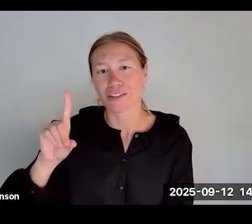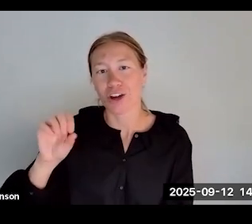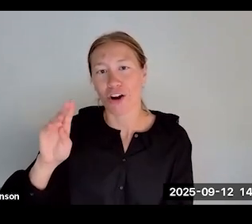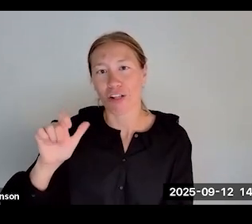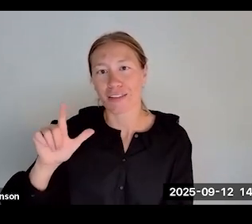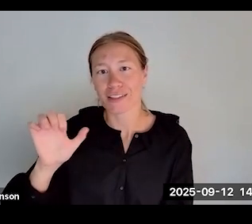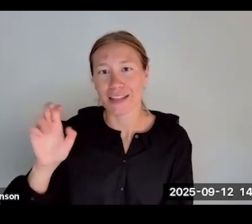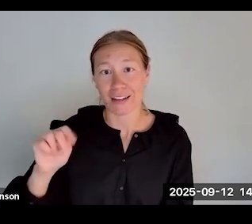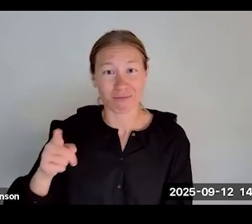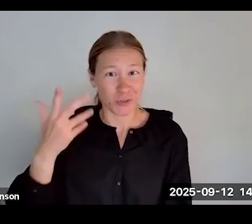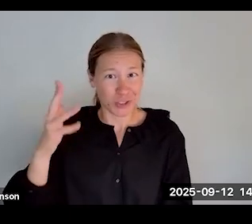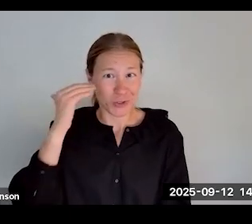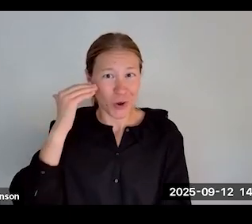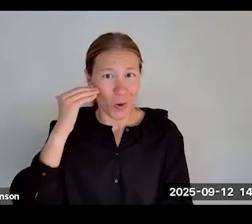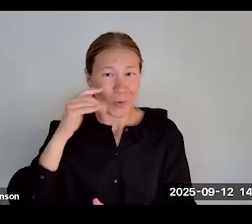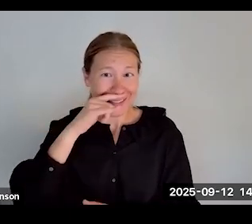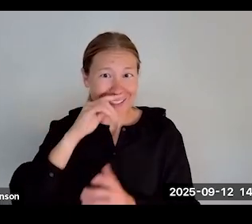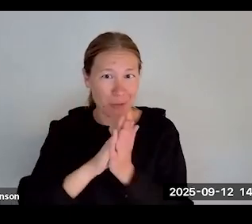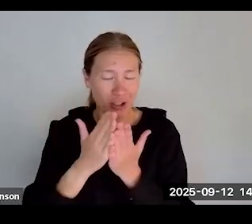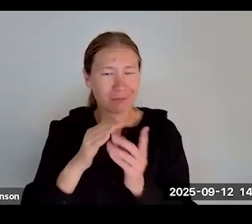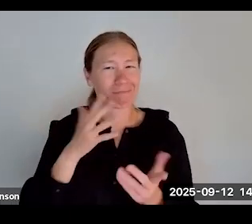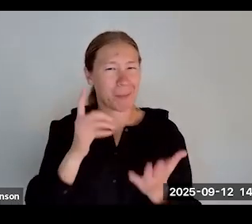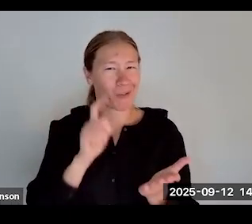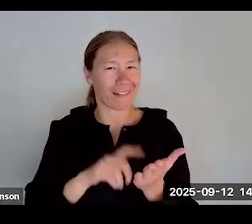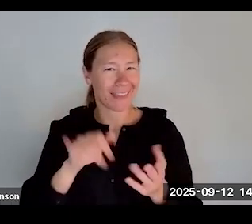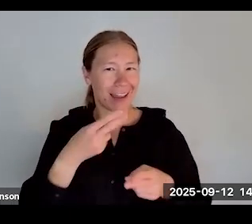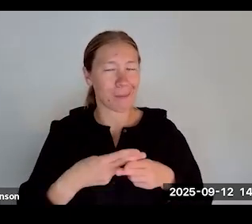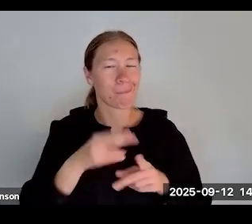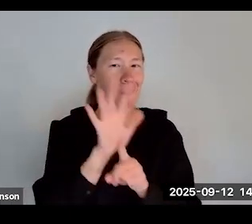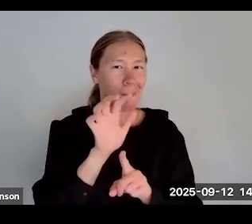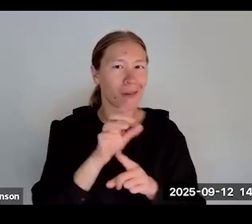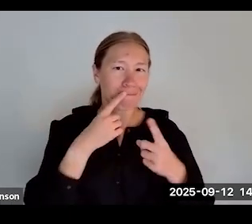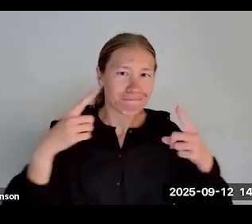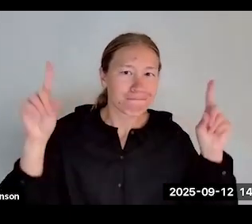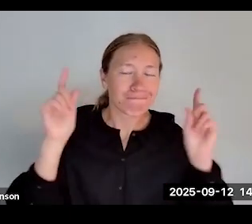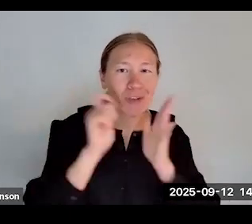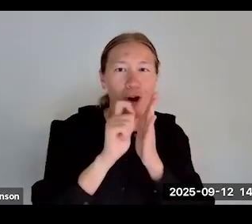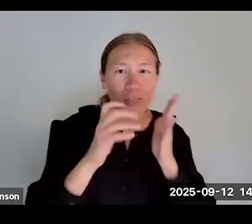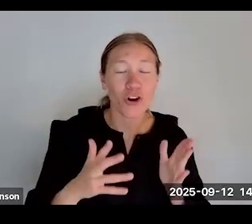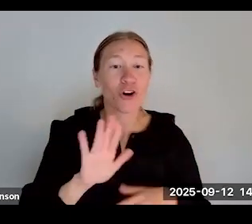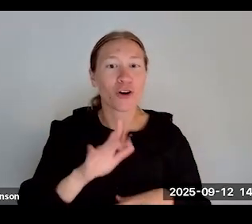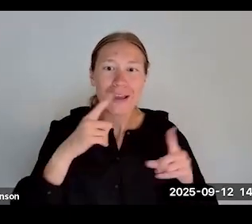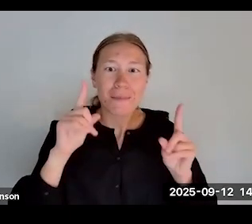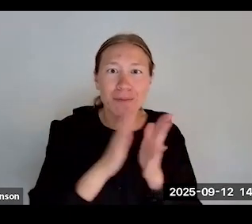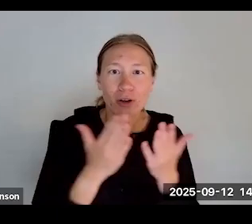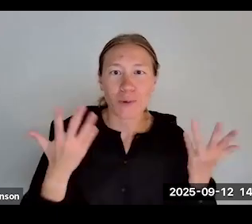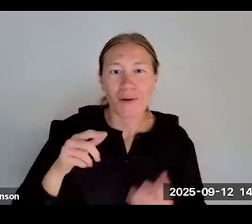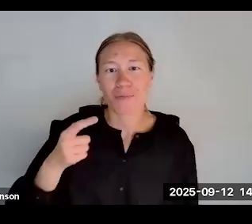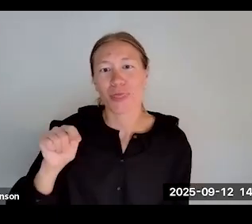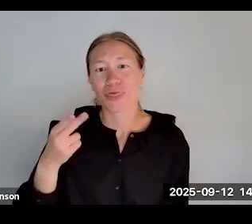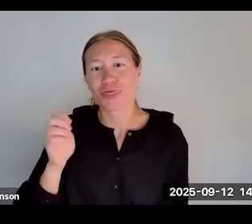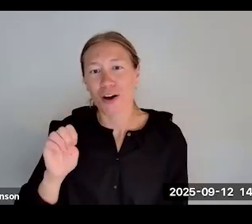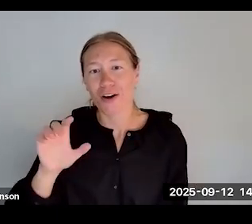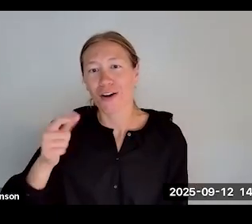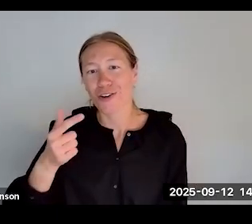recognize that name. She's a popular children's book author, most well known for her books The Gruffalo and Room on